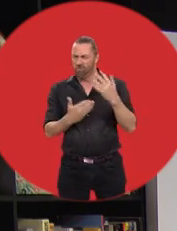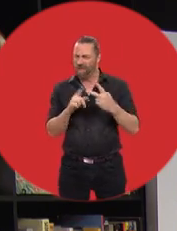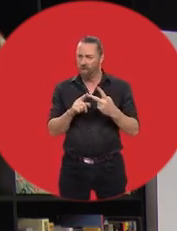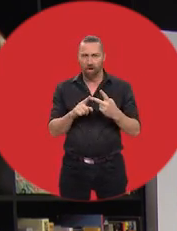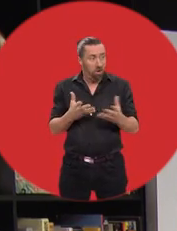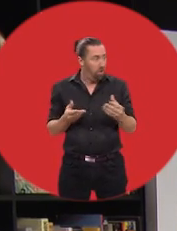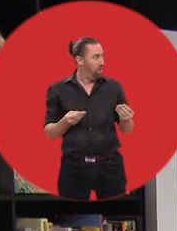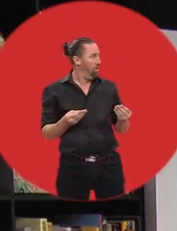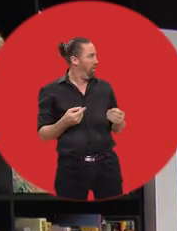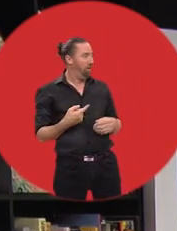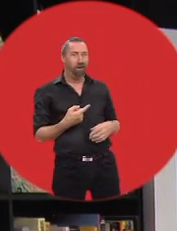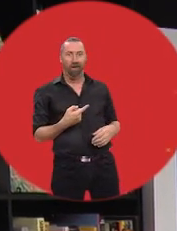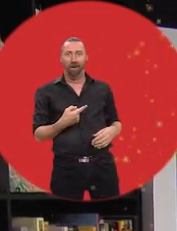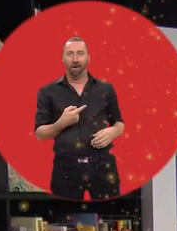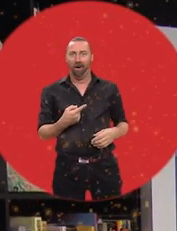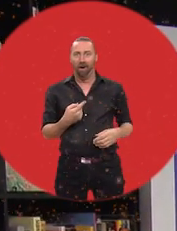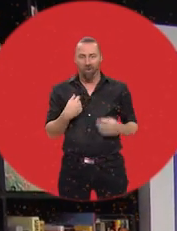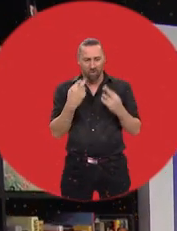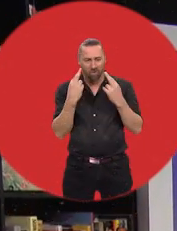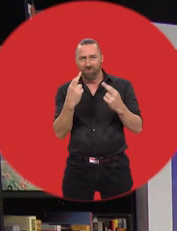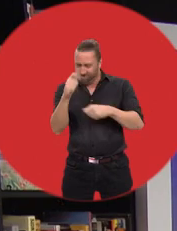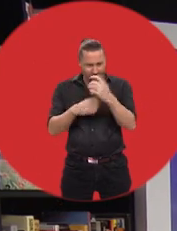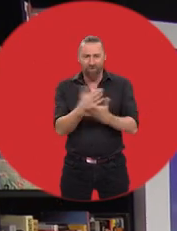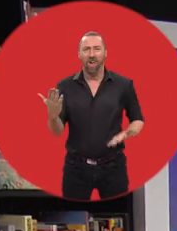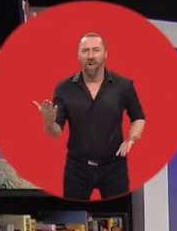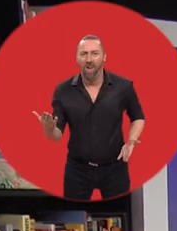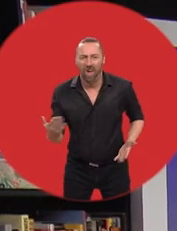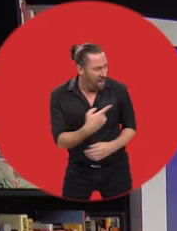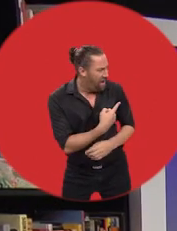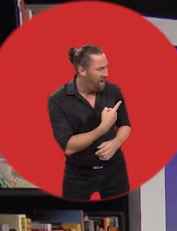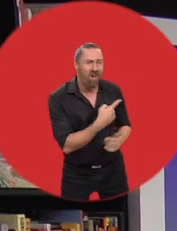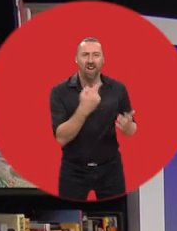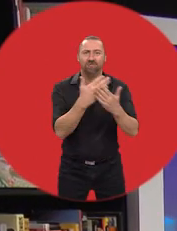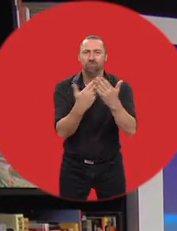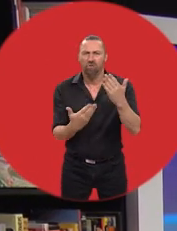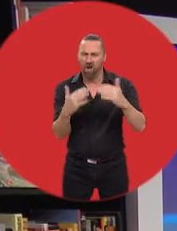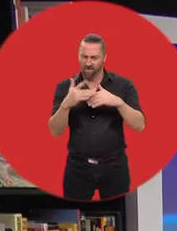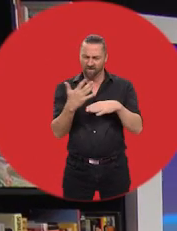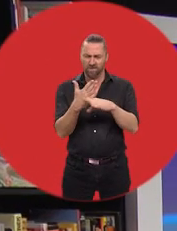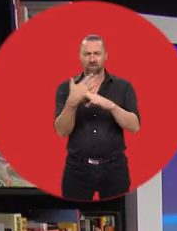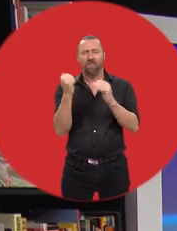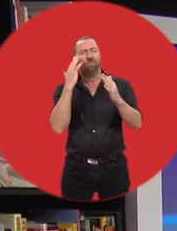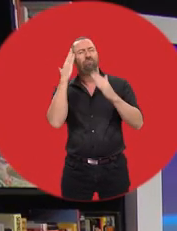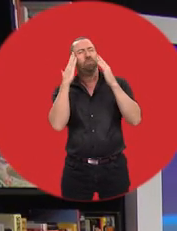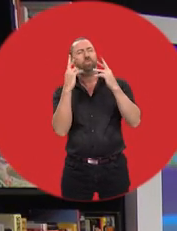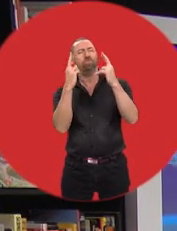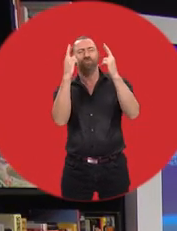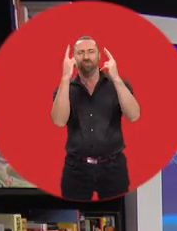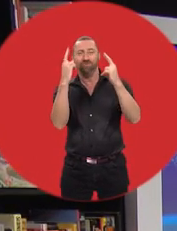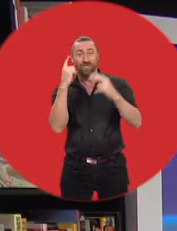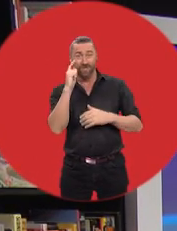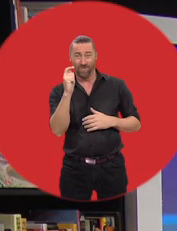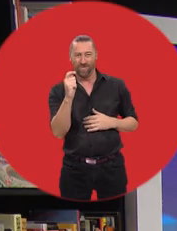story. Whoa! I think my wish came true. This looks like a story about a fish with a wish of its